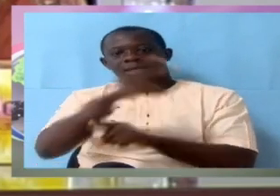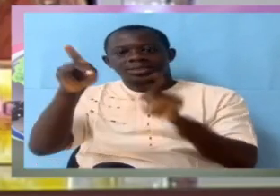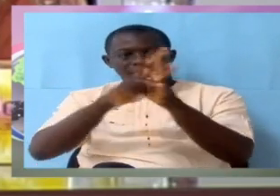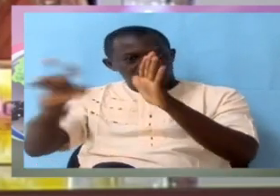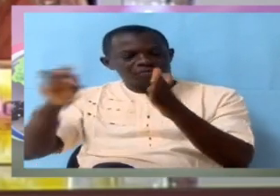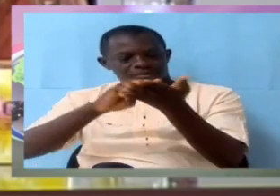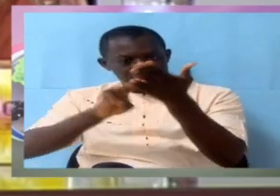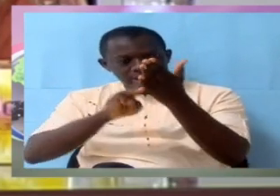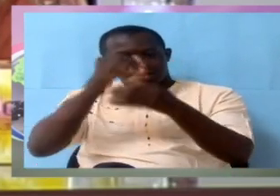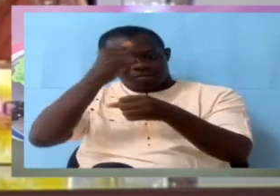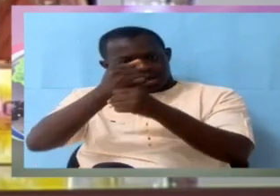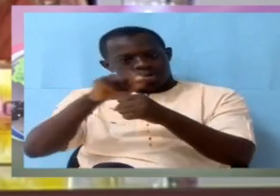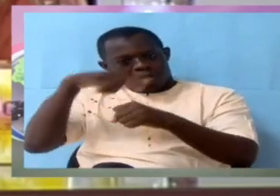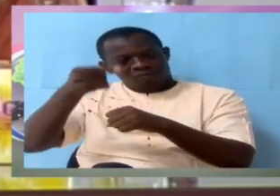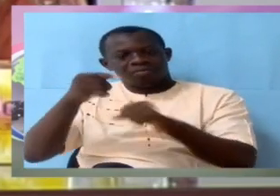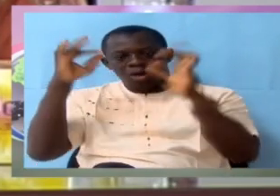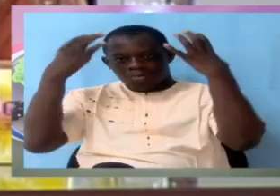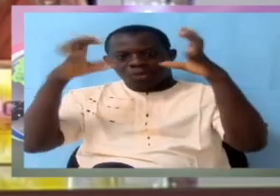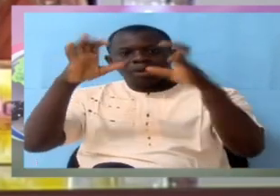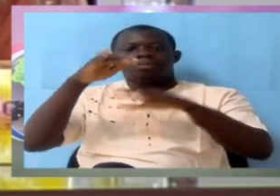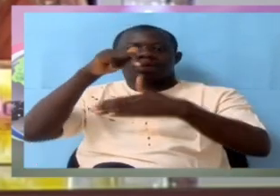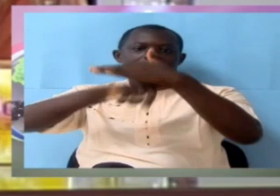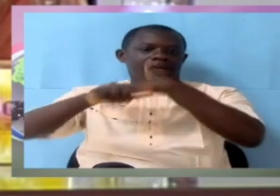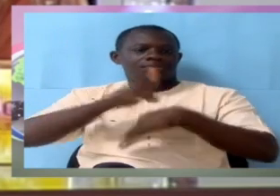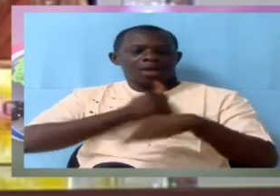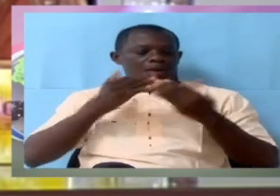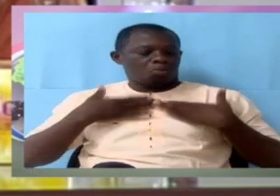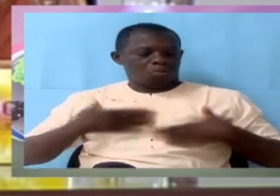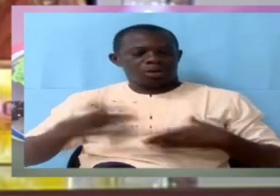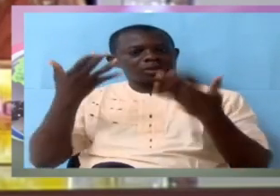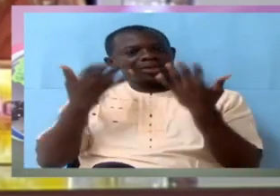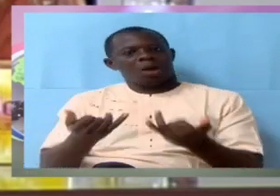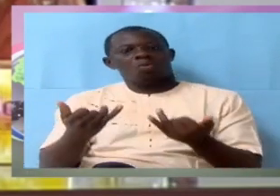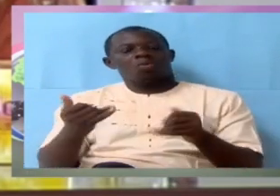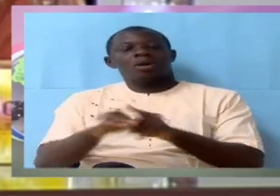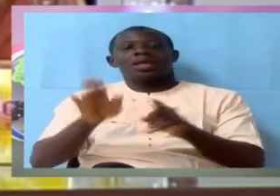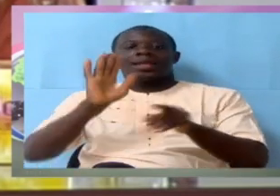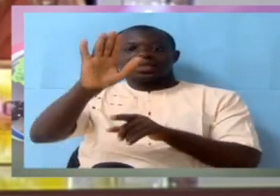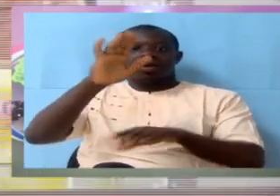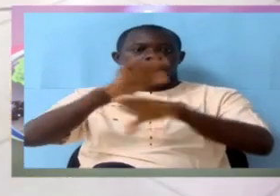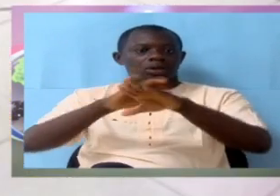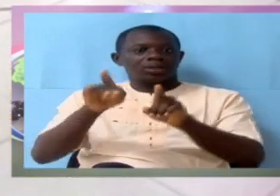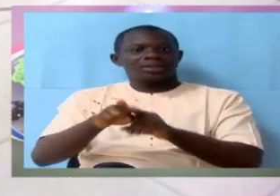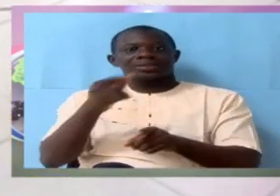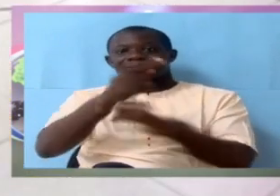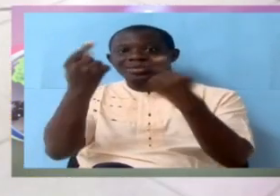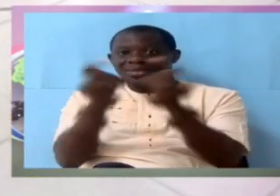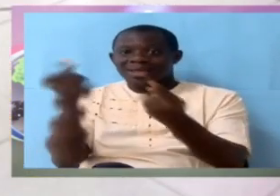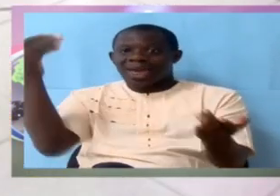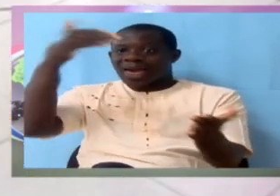might be the cause of this problem in my body today. In fact, later on, this thing reached even my